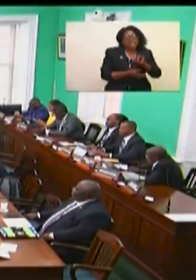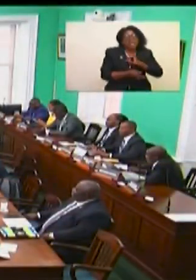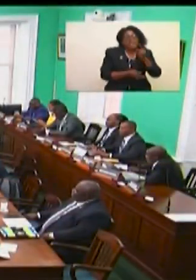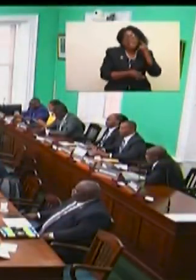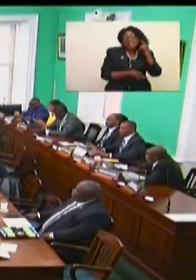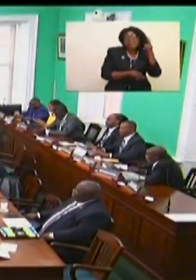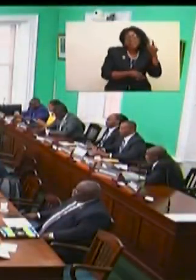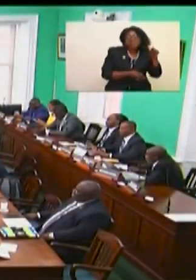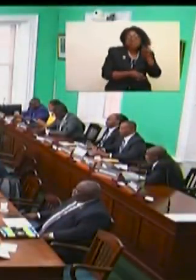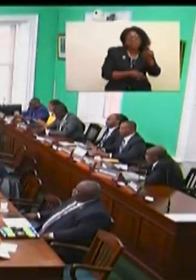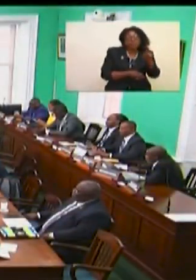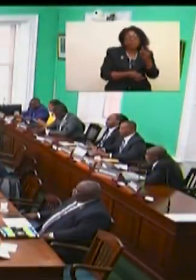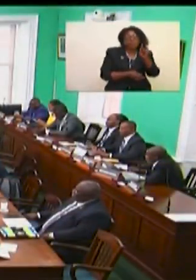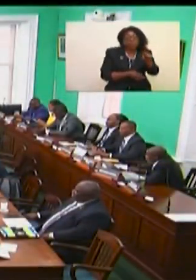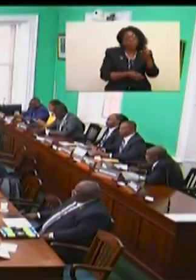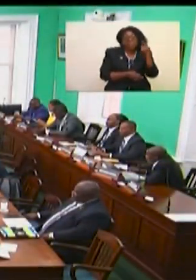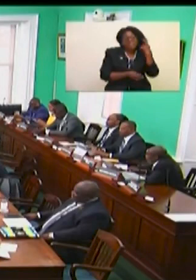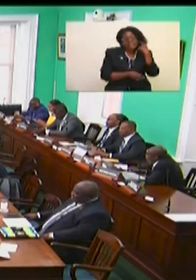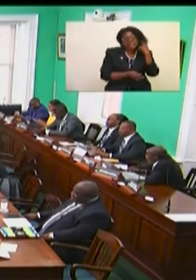I listen to you, listen to me.